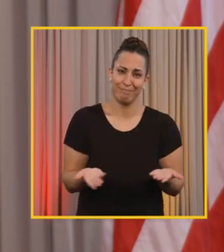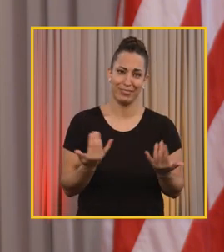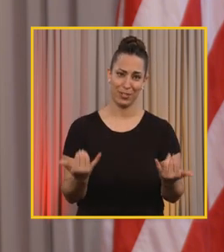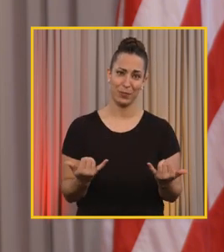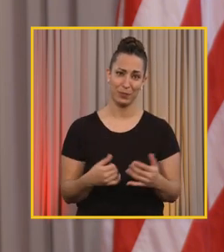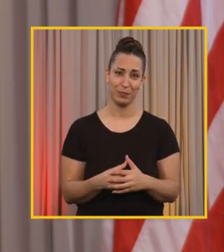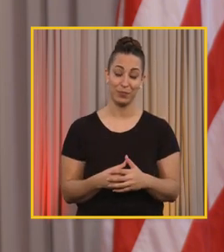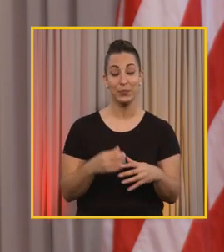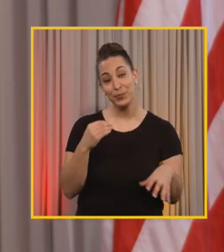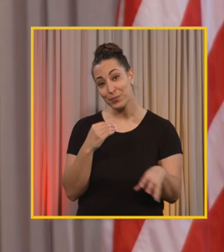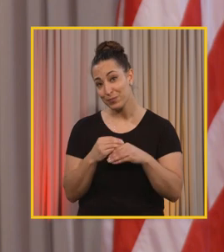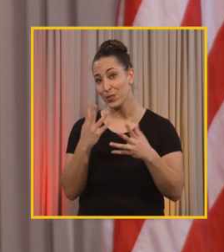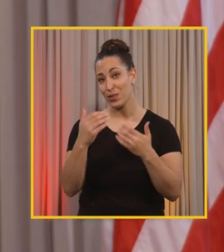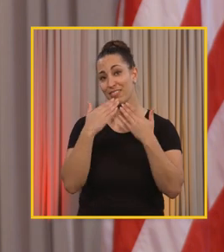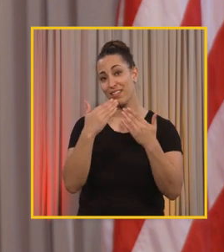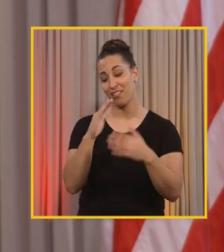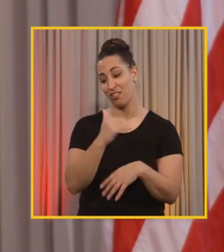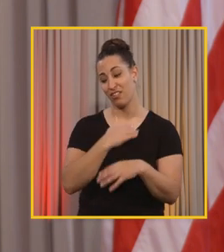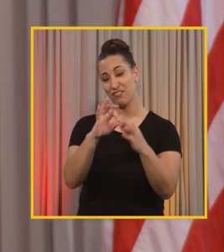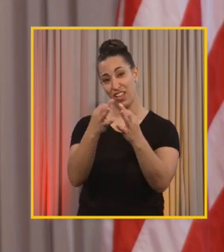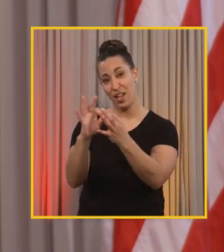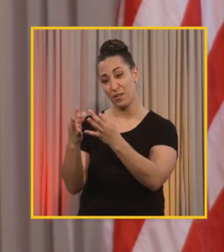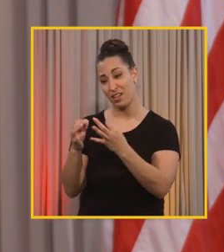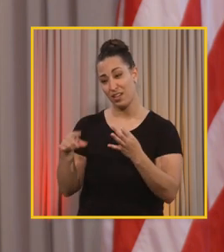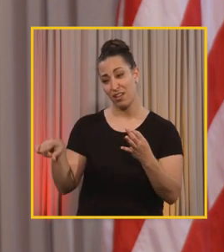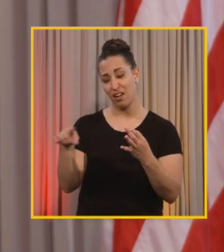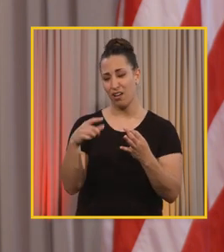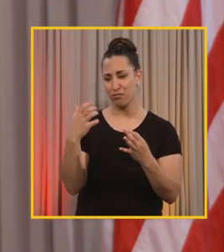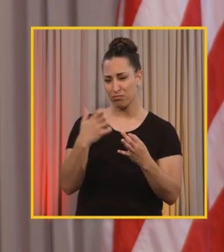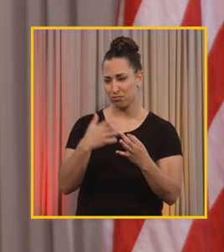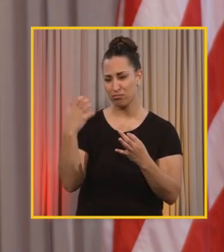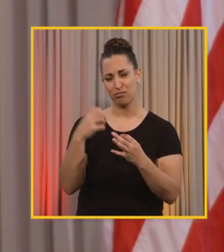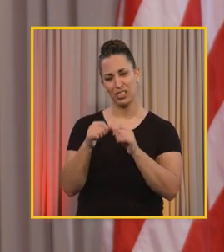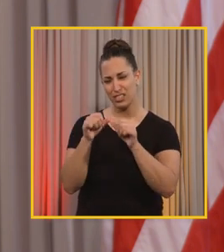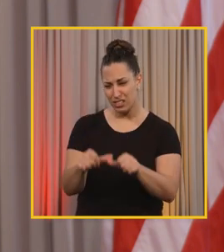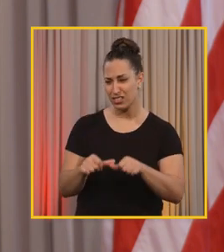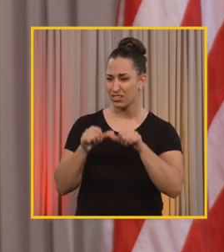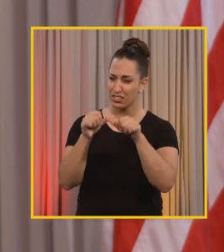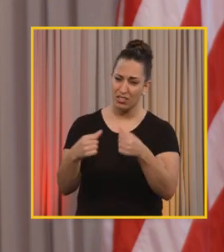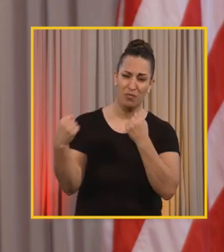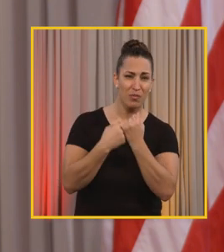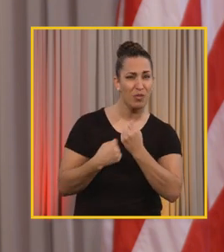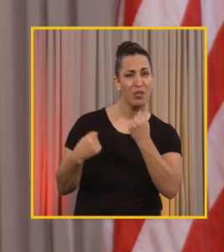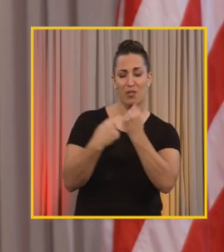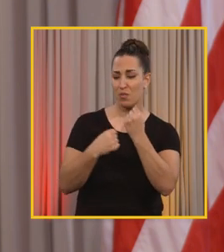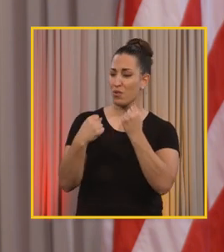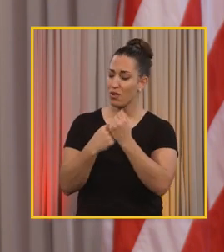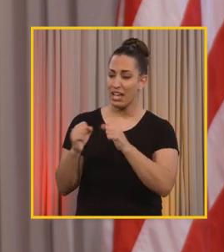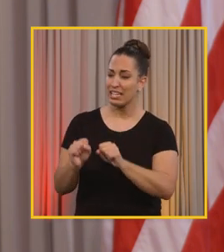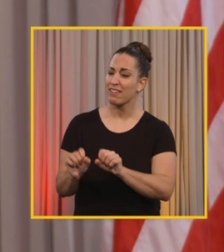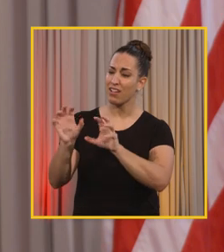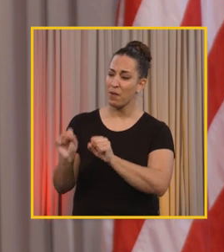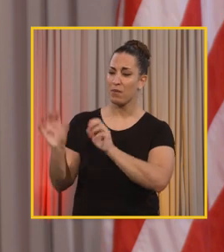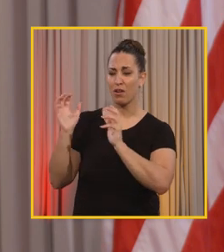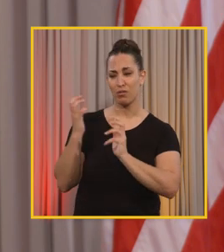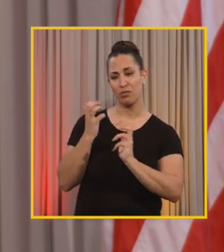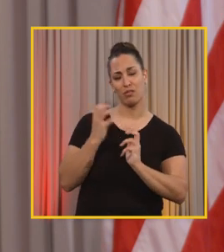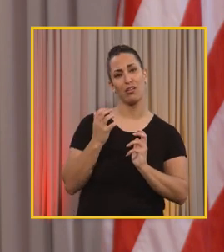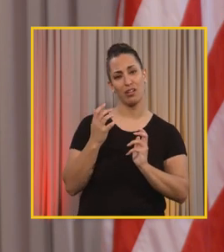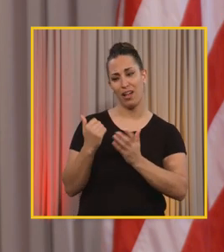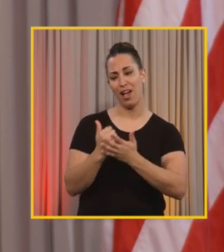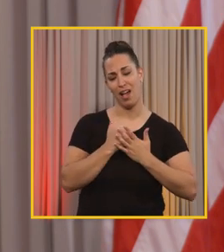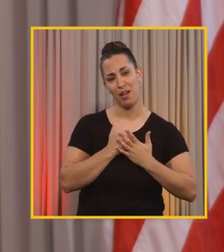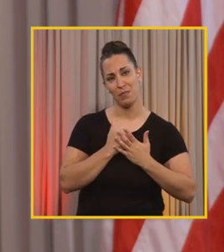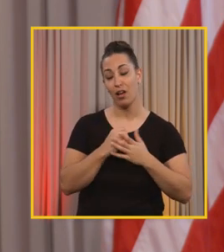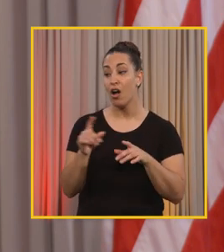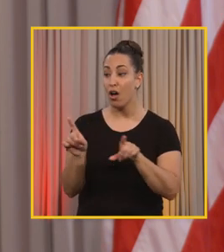we wouldn't be here today. I'd like to also thank our families, whose constant support and sacrifices brought us here